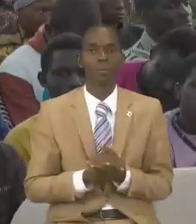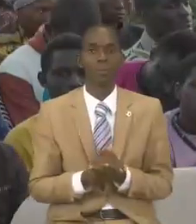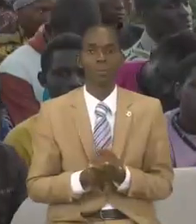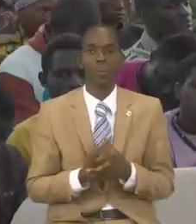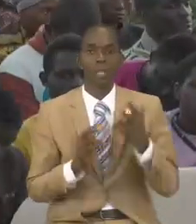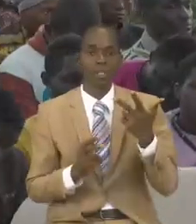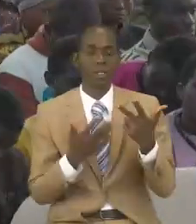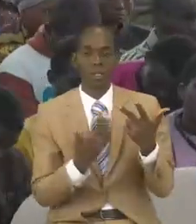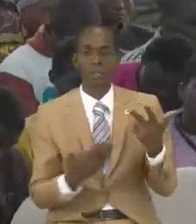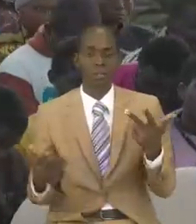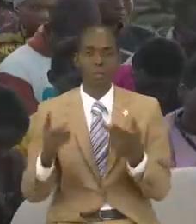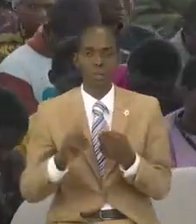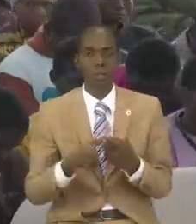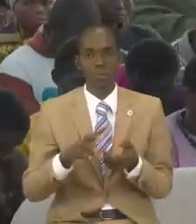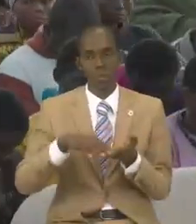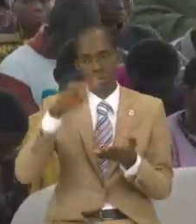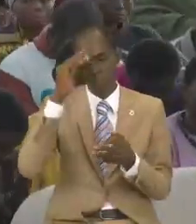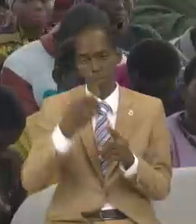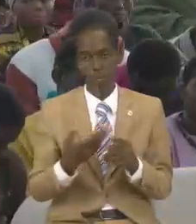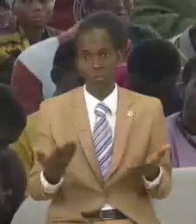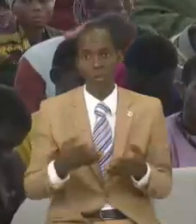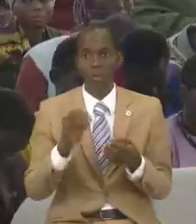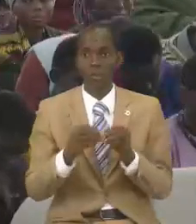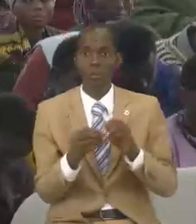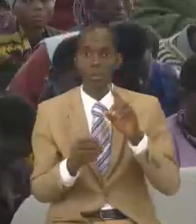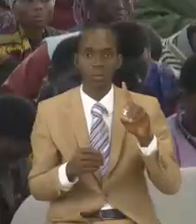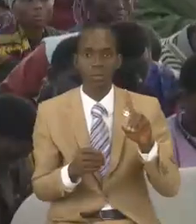we're looking at. Number one, the